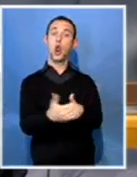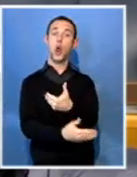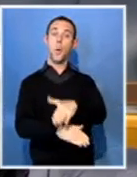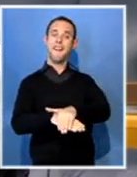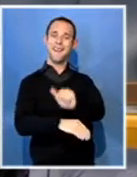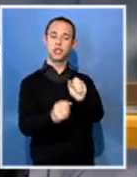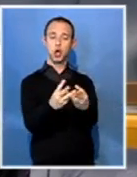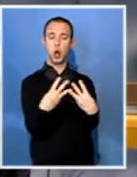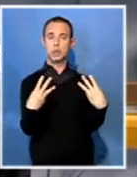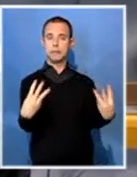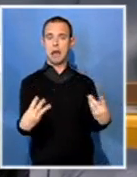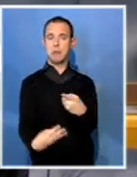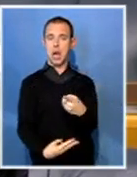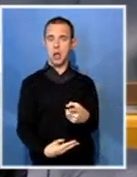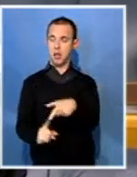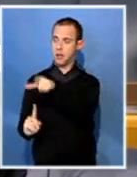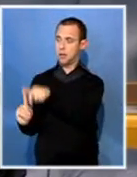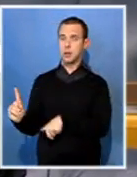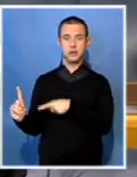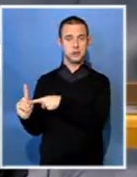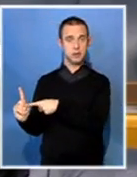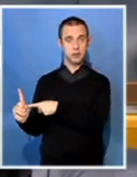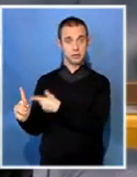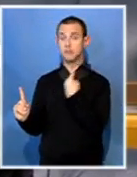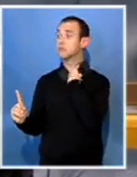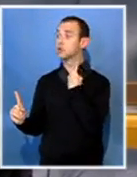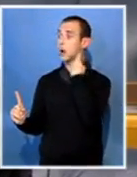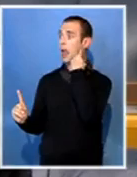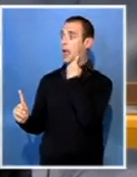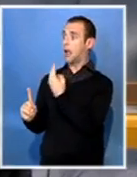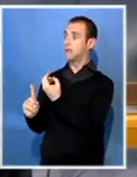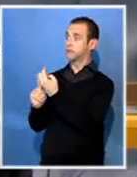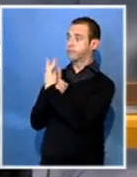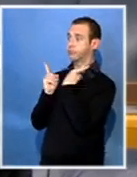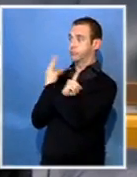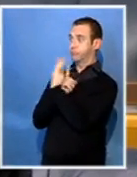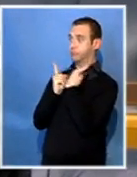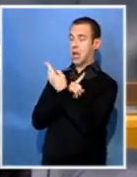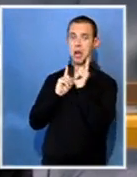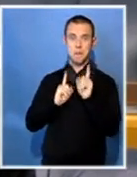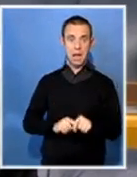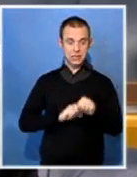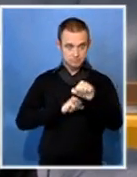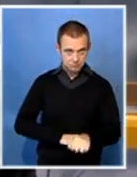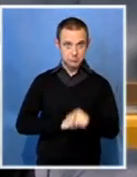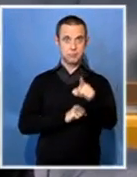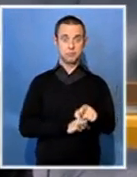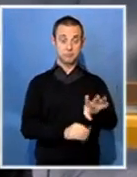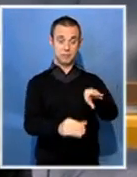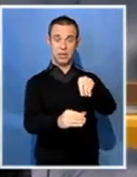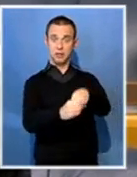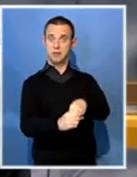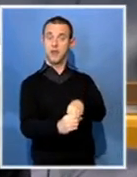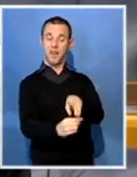Mr. Motsoeneng tried to persuade me, urging me to soften my approach in dealing with the